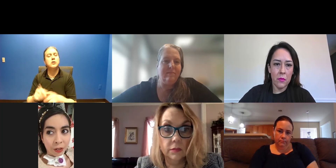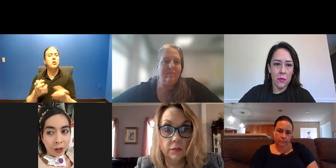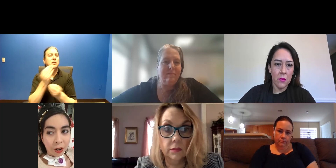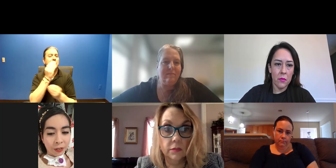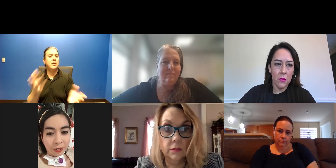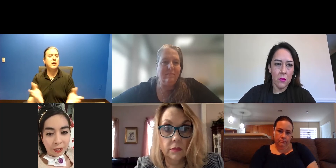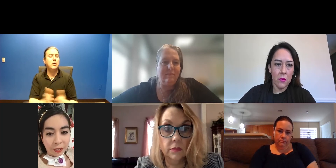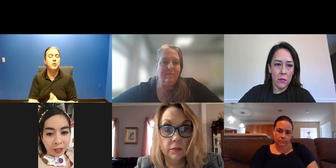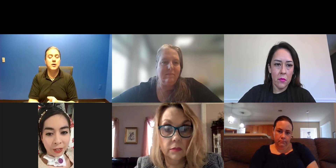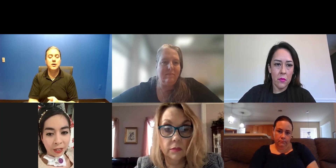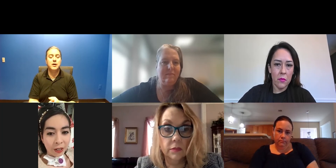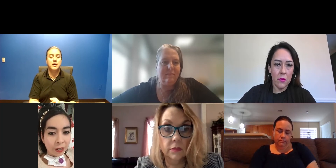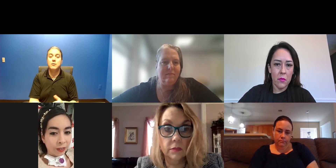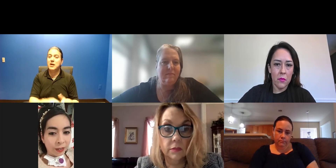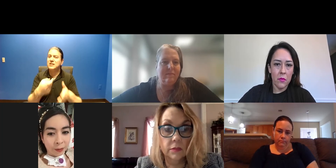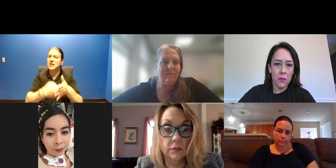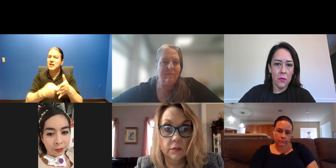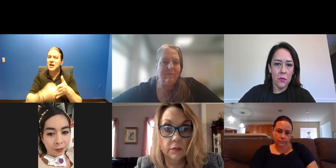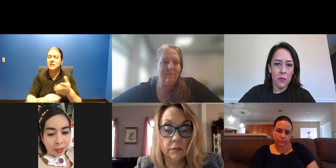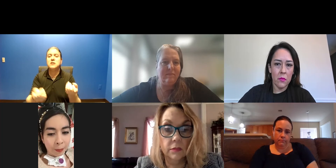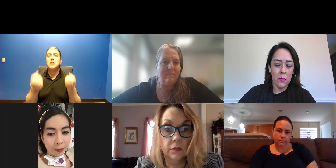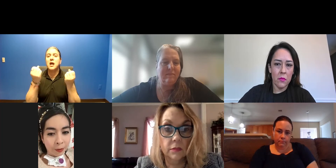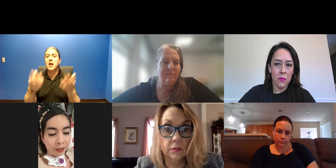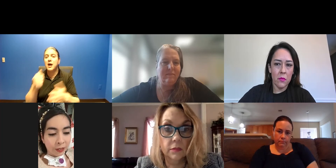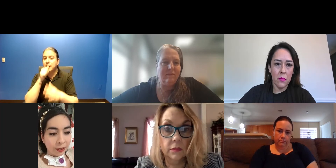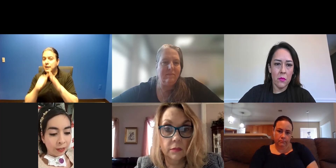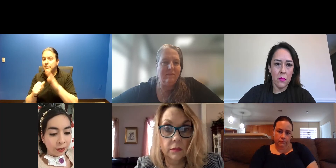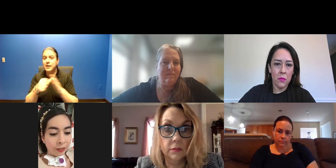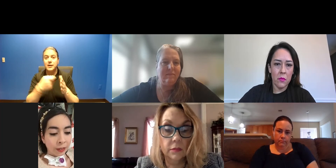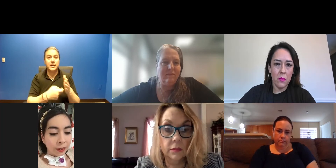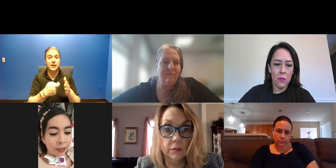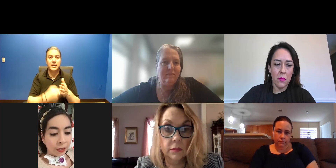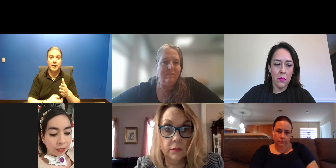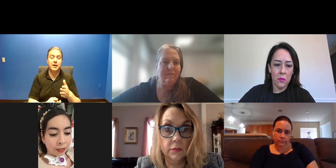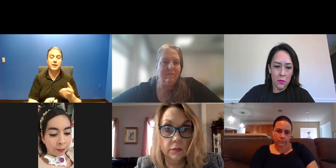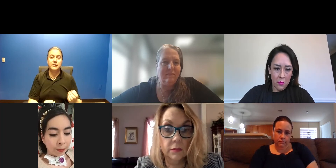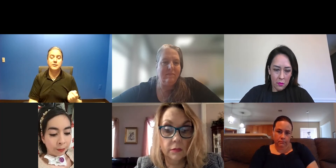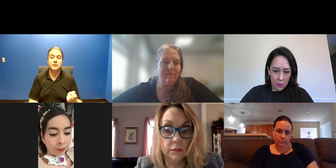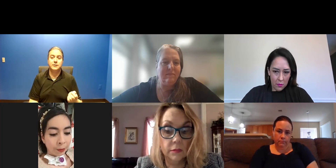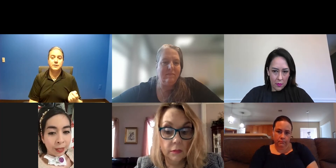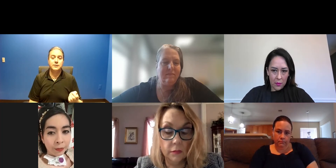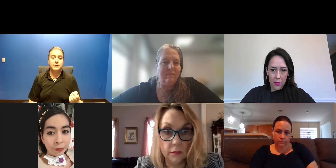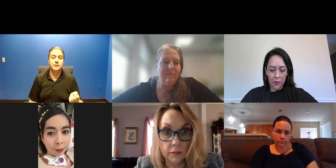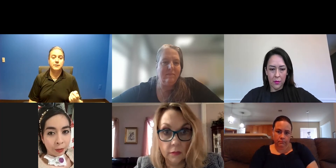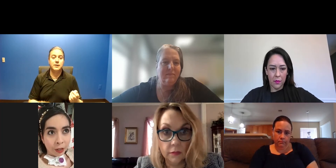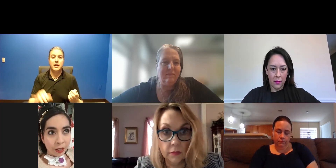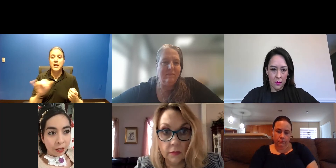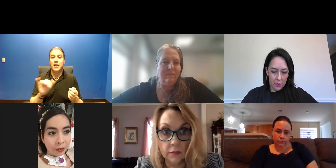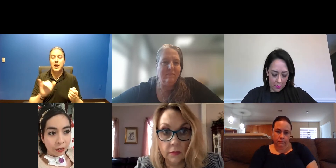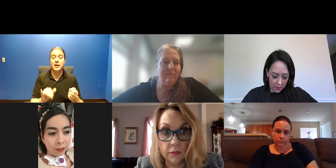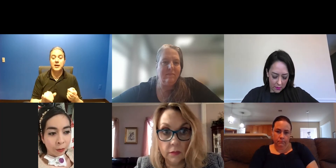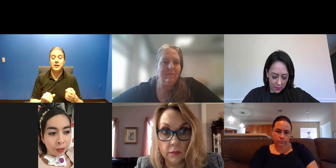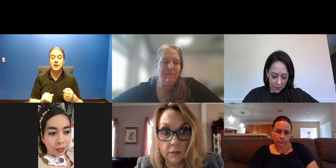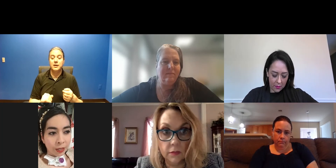the costs. Like there's a lot of hidden costs that we don't think about with chronic disease. Like my flare-up started